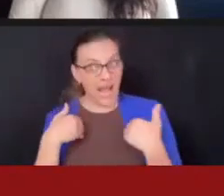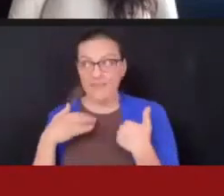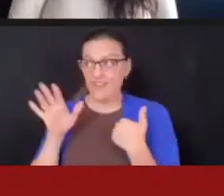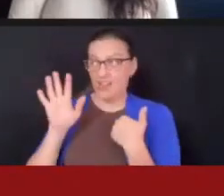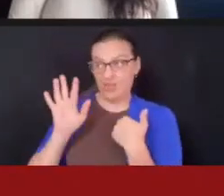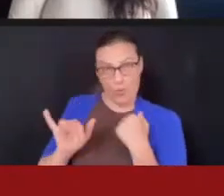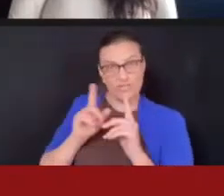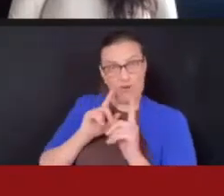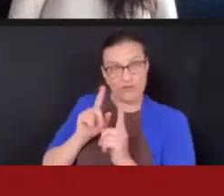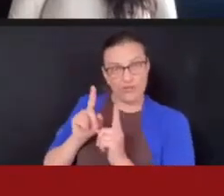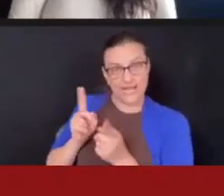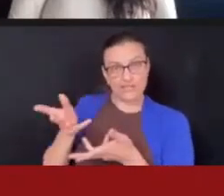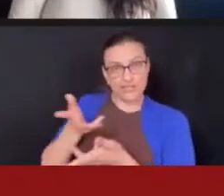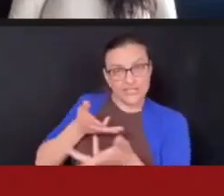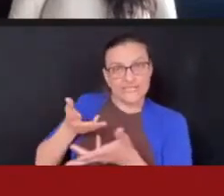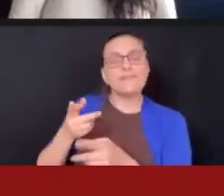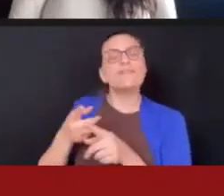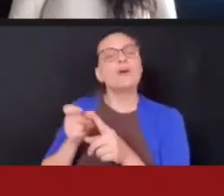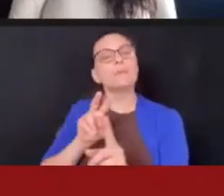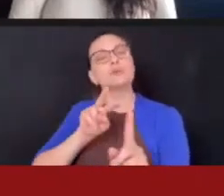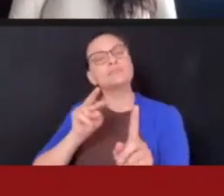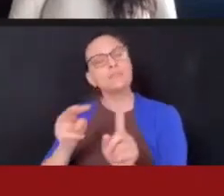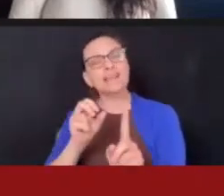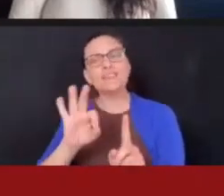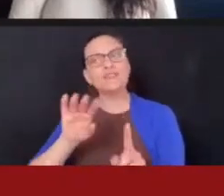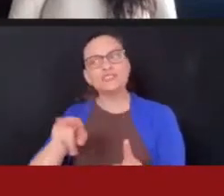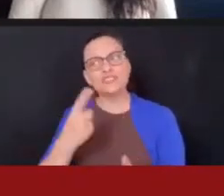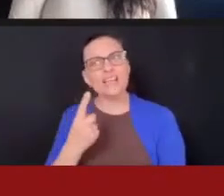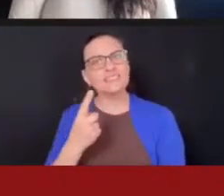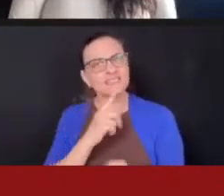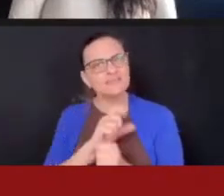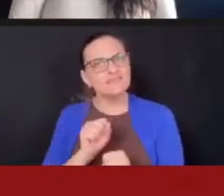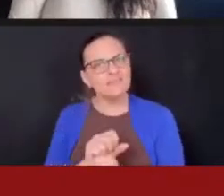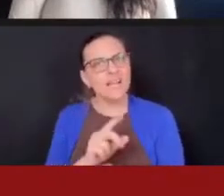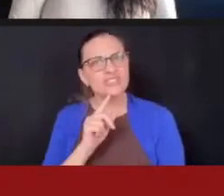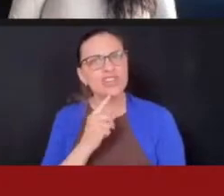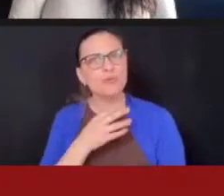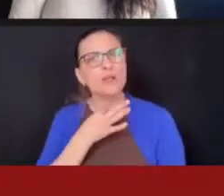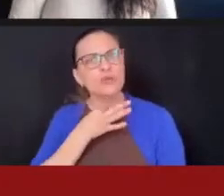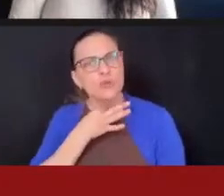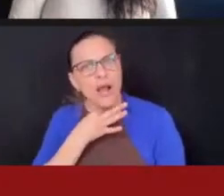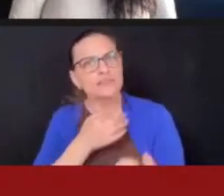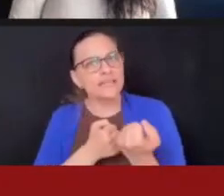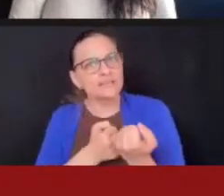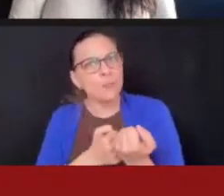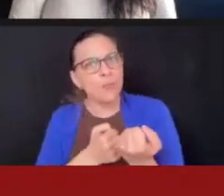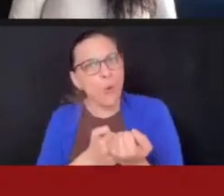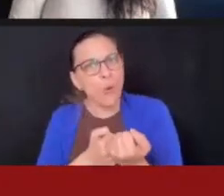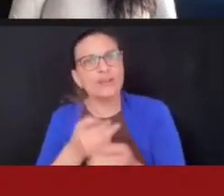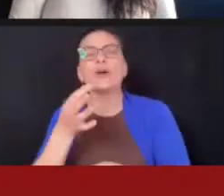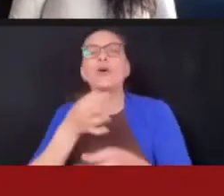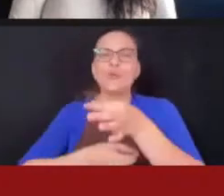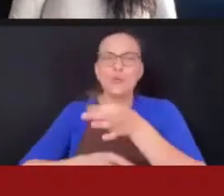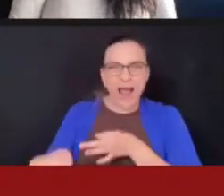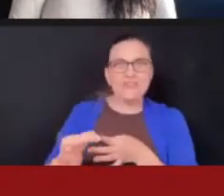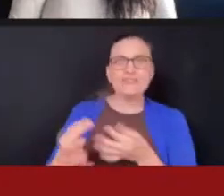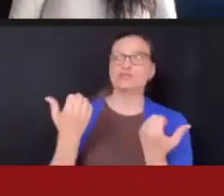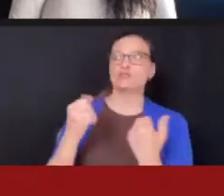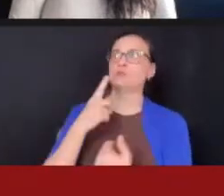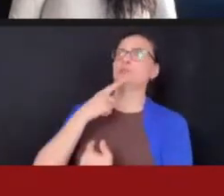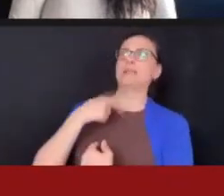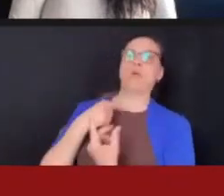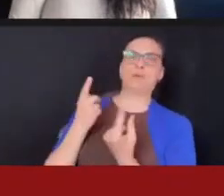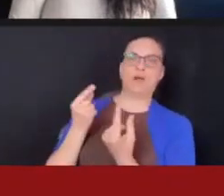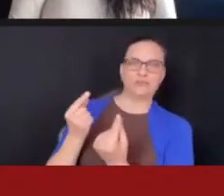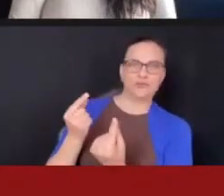conversations from a perspective of just genuine curiosity and support, rather than trying to kind of tell me what to do, or